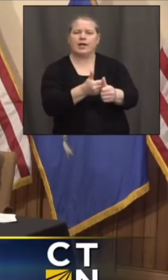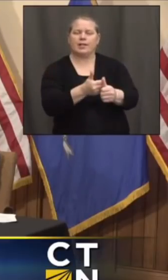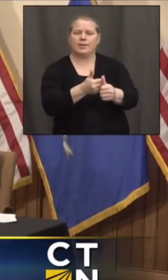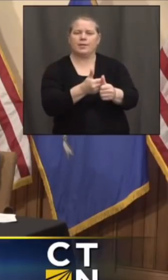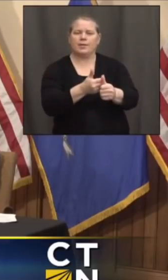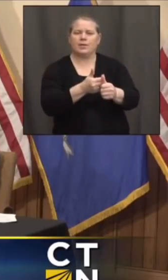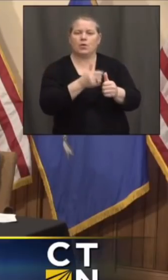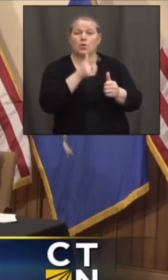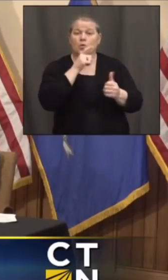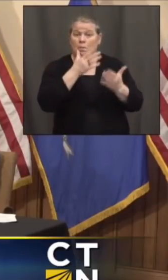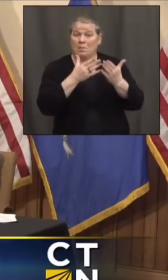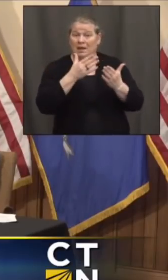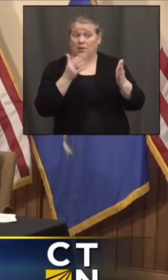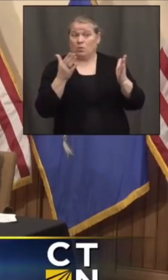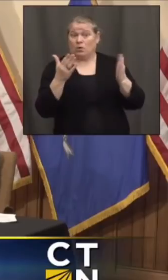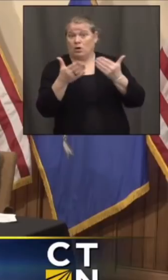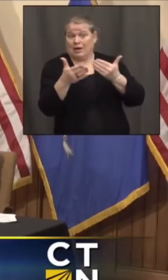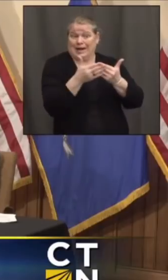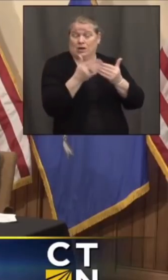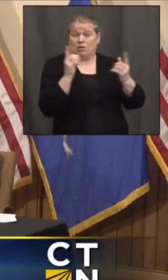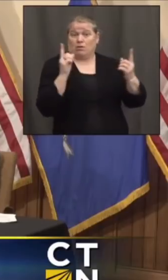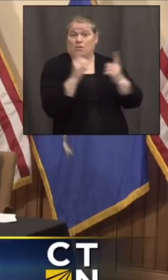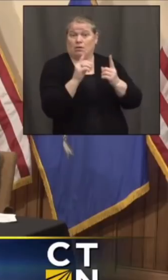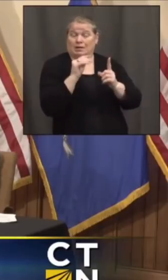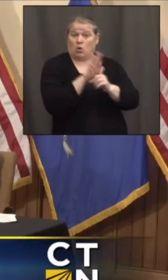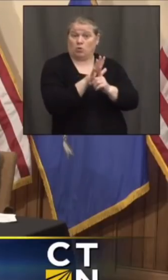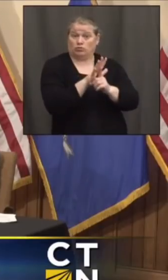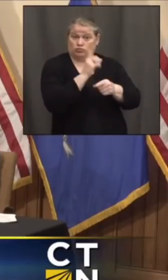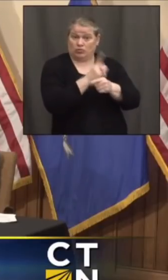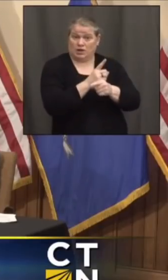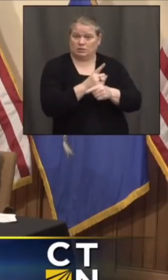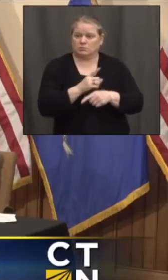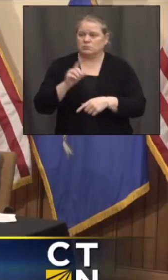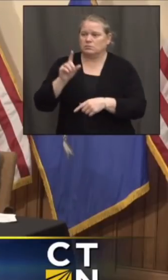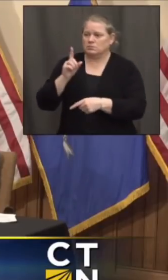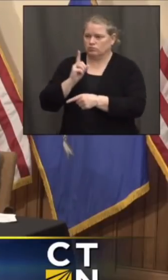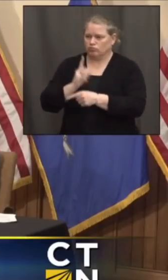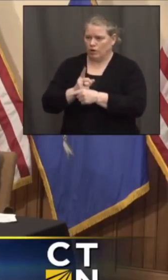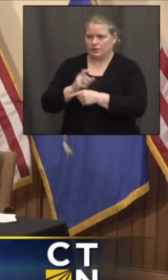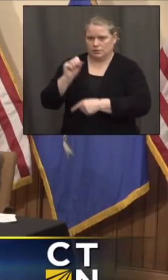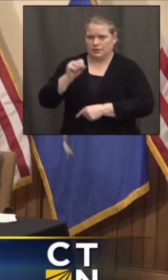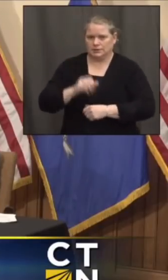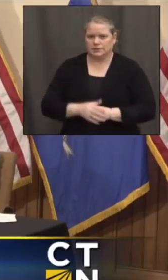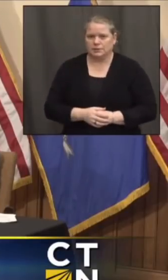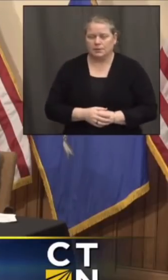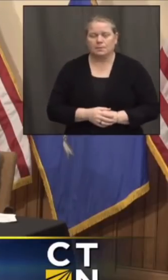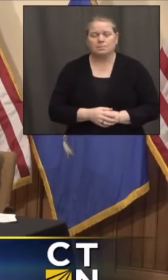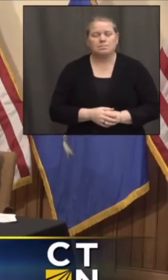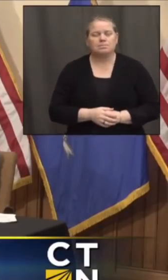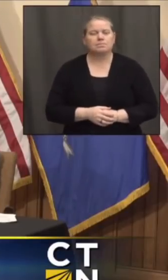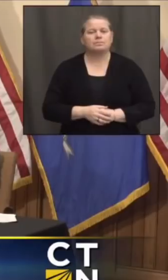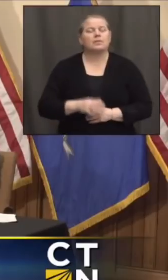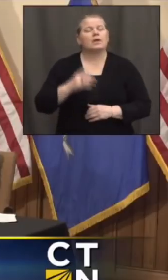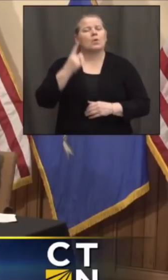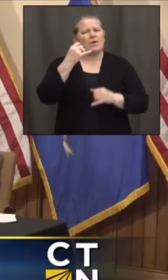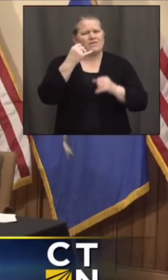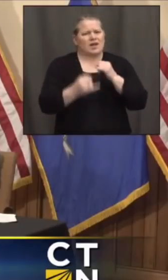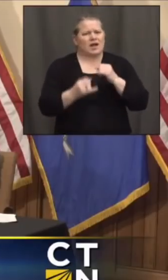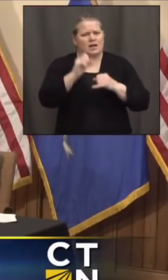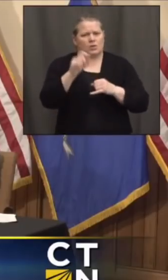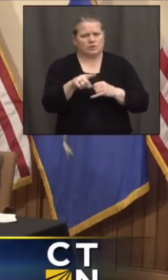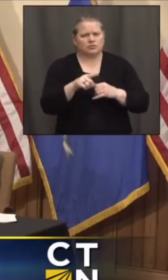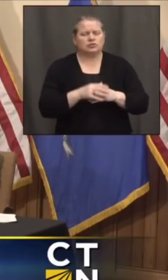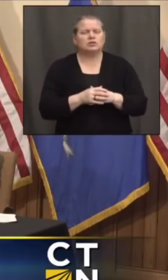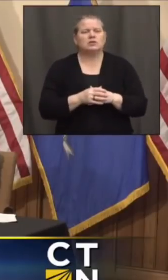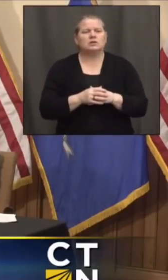potential exposure, correct? Correct. Okay. And then just one final question for me. Governor,